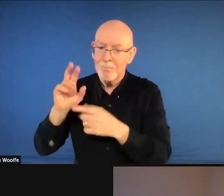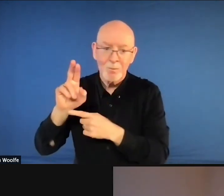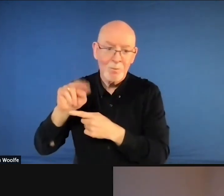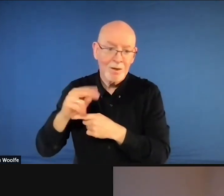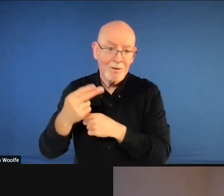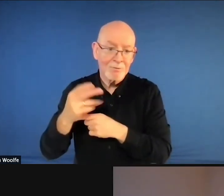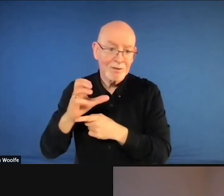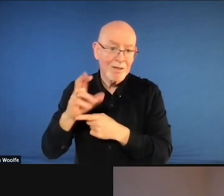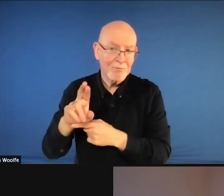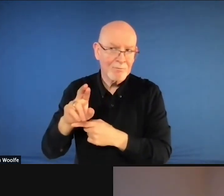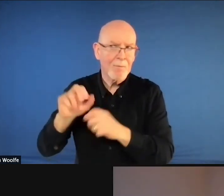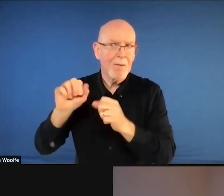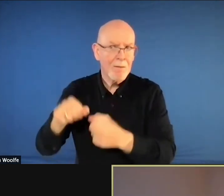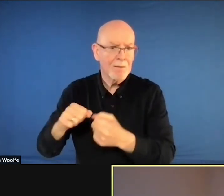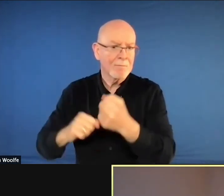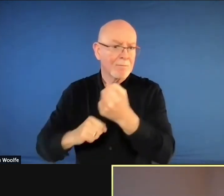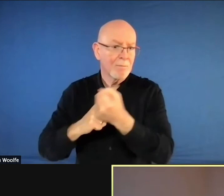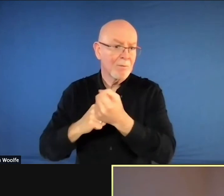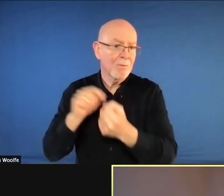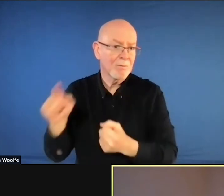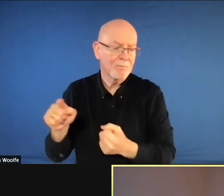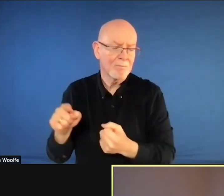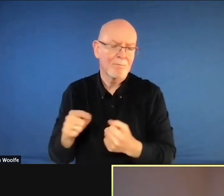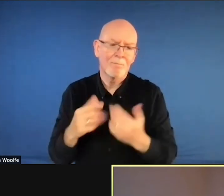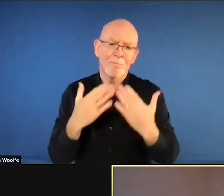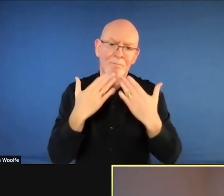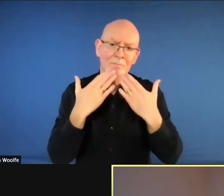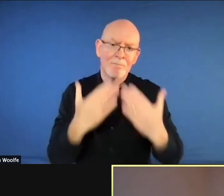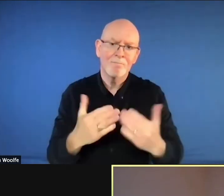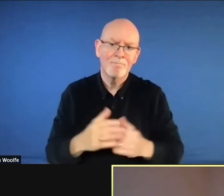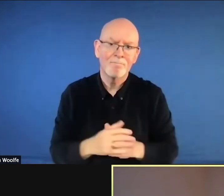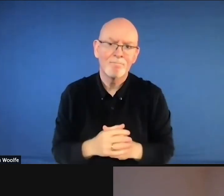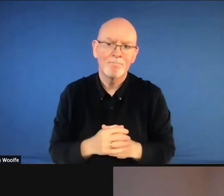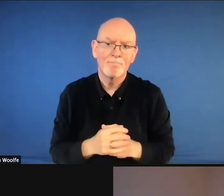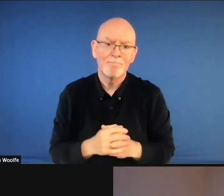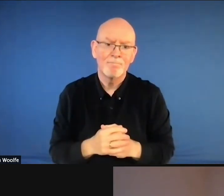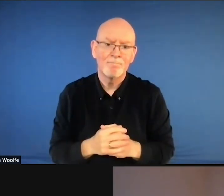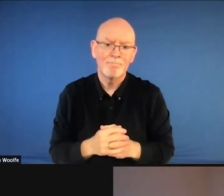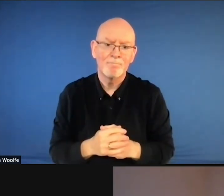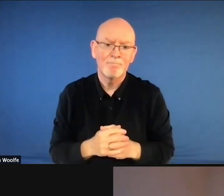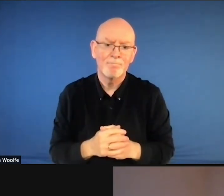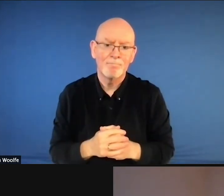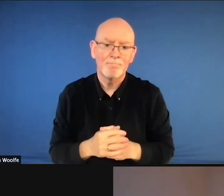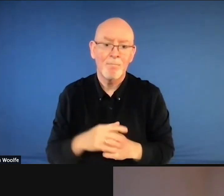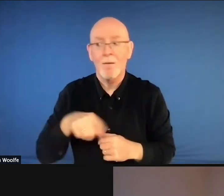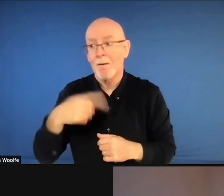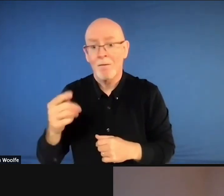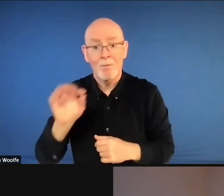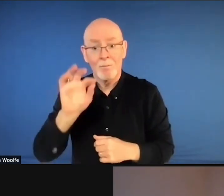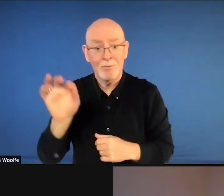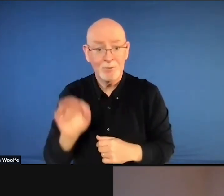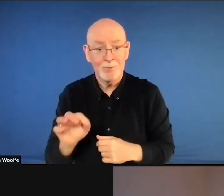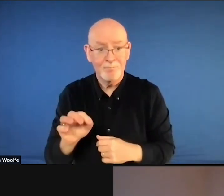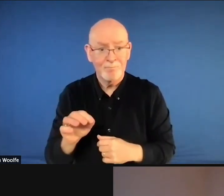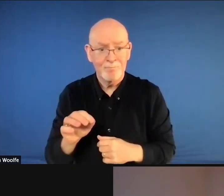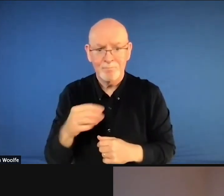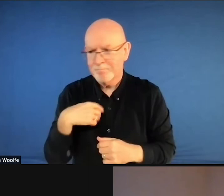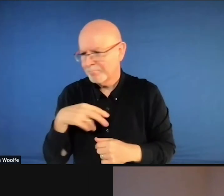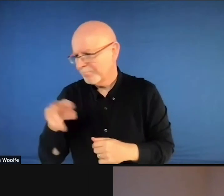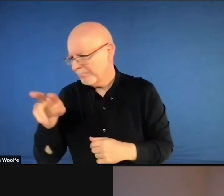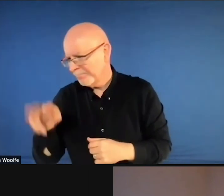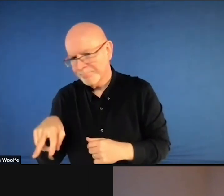have another question, if I can find it, from Sarah that I wanted